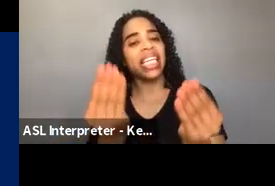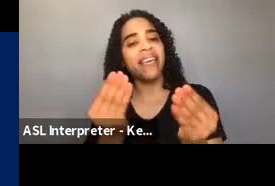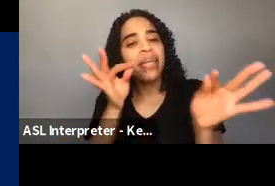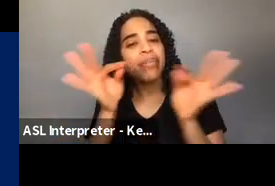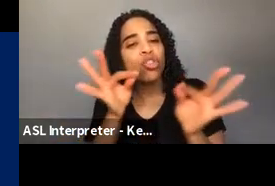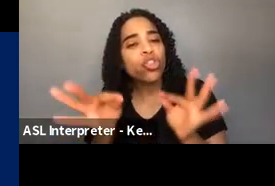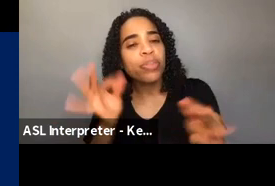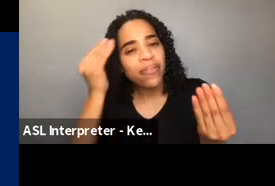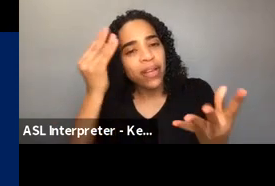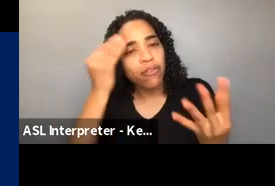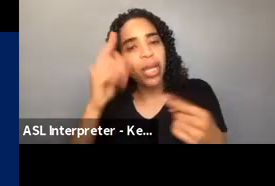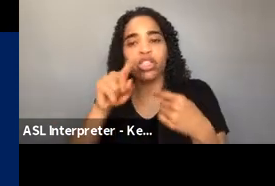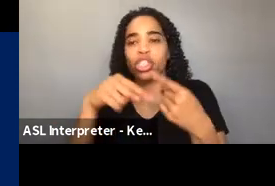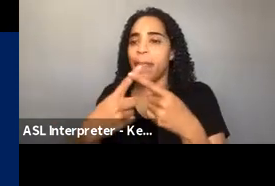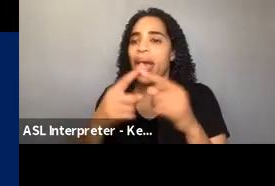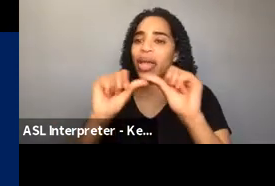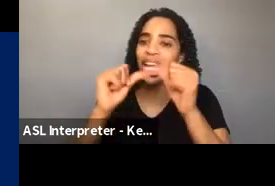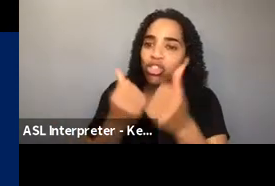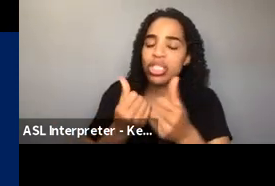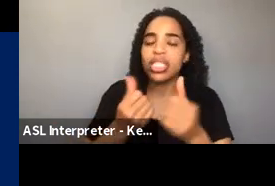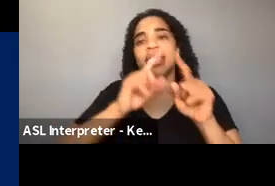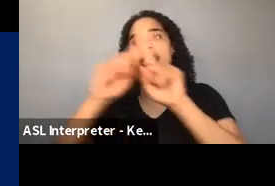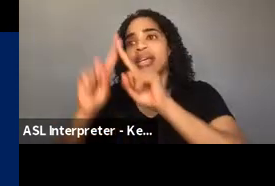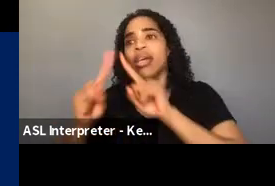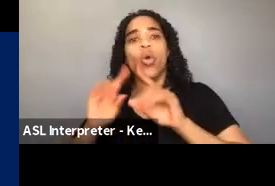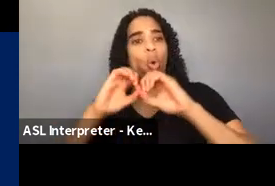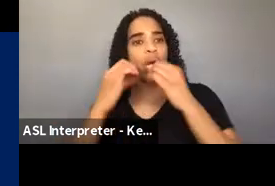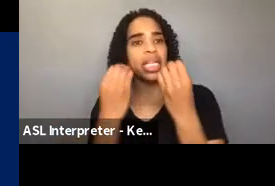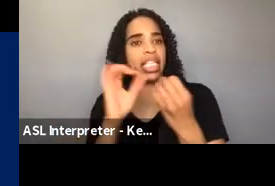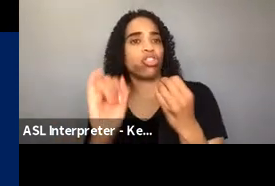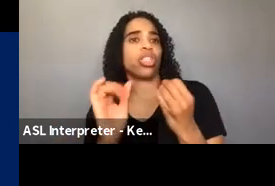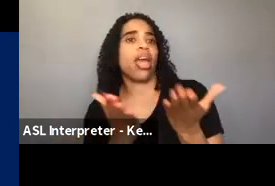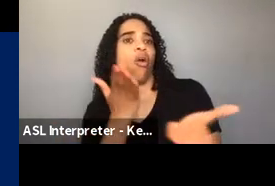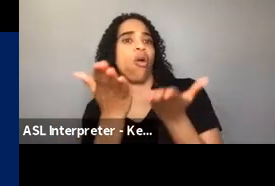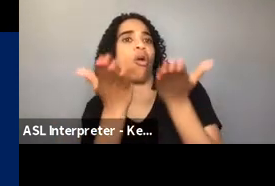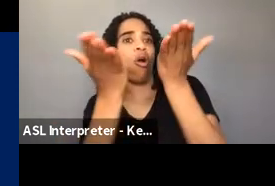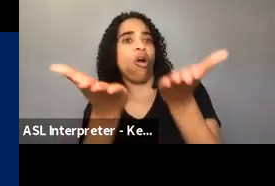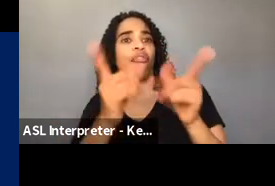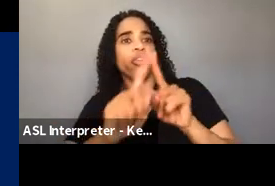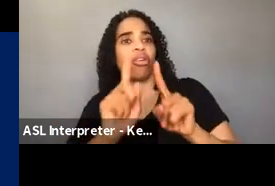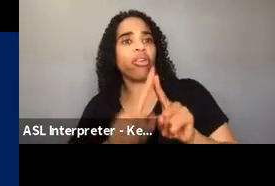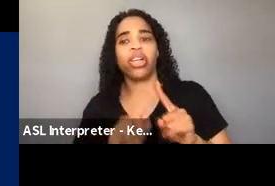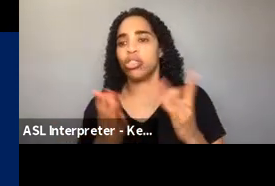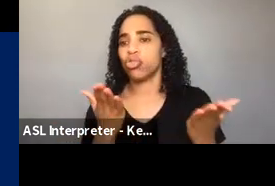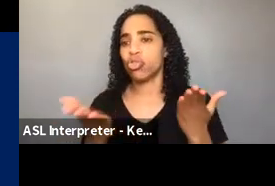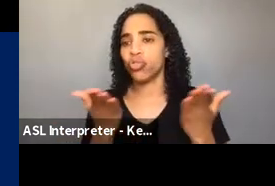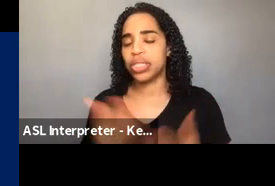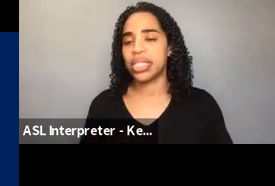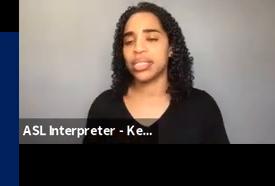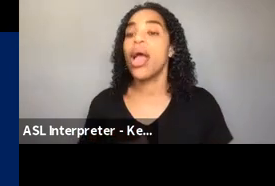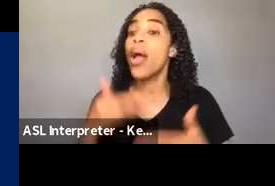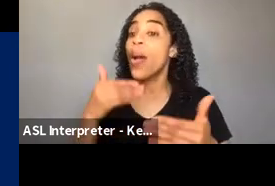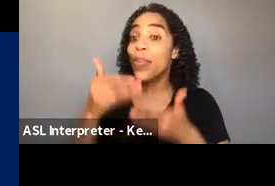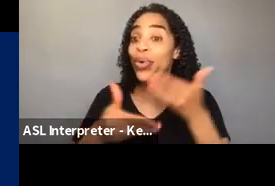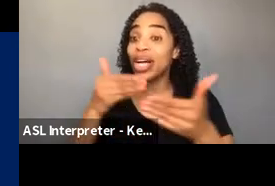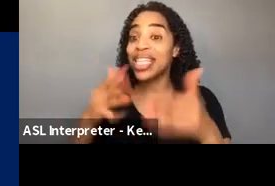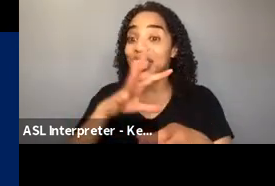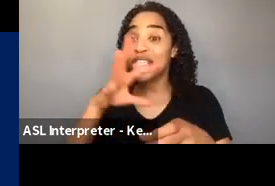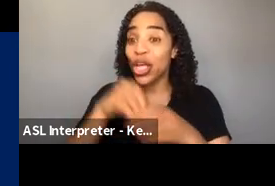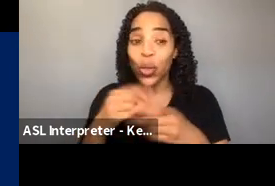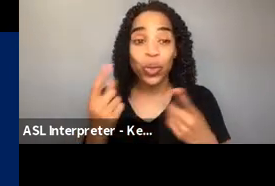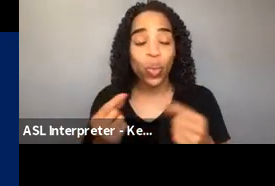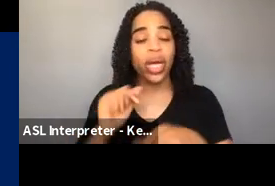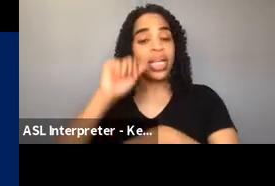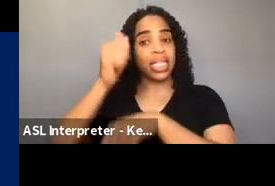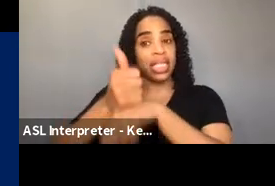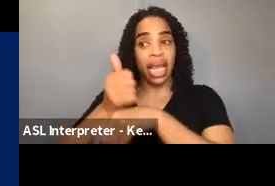information about the agencies or organization that offer services. The process includes establishing contact